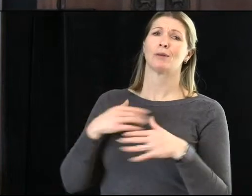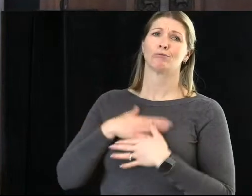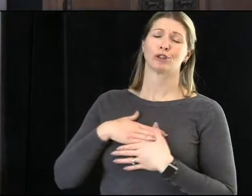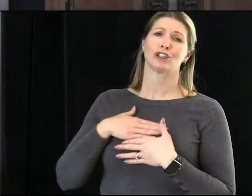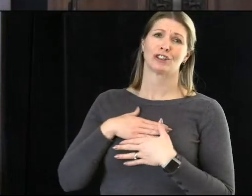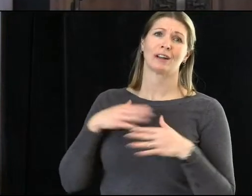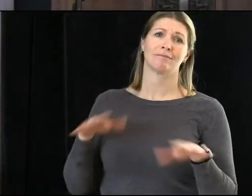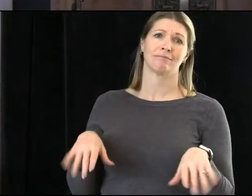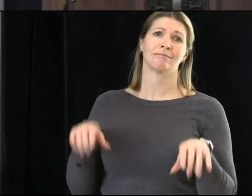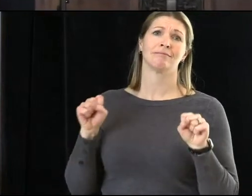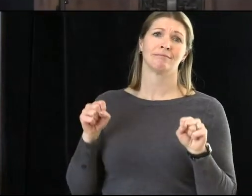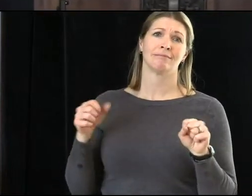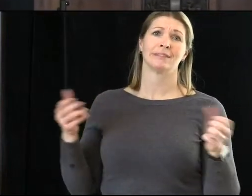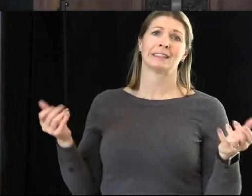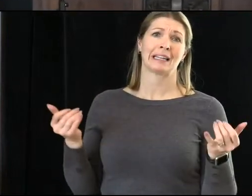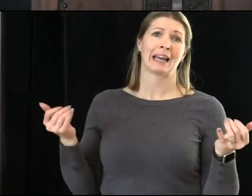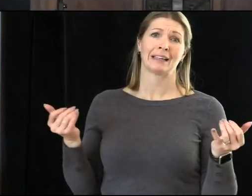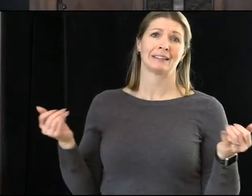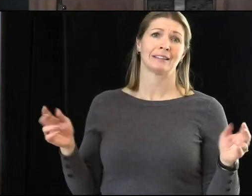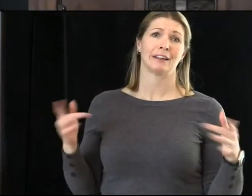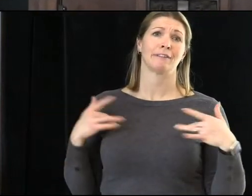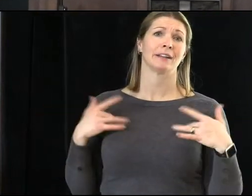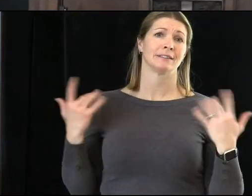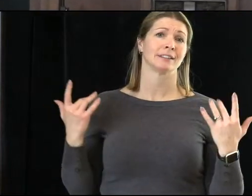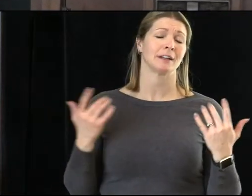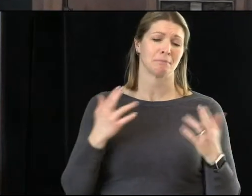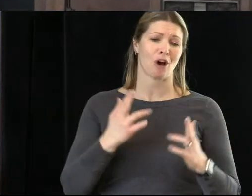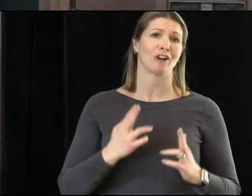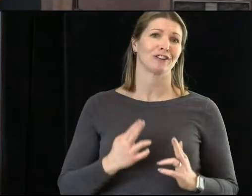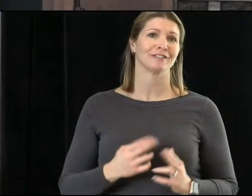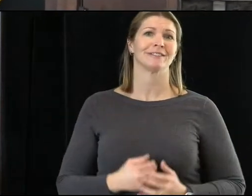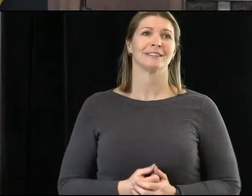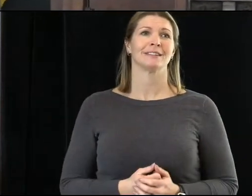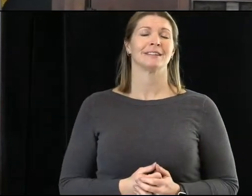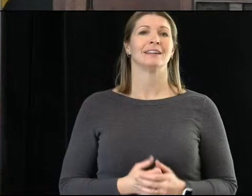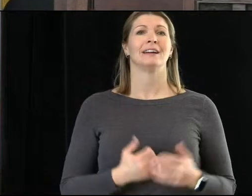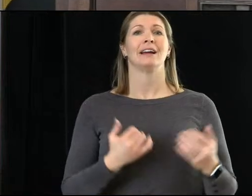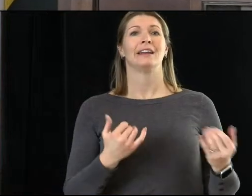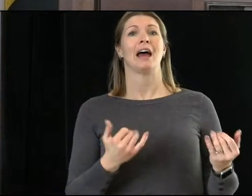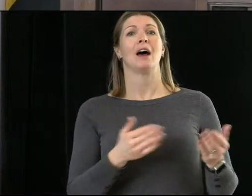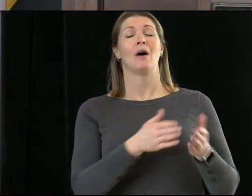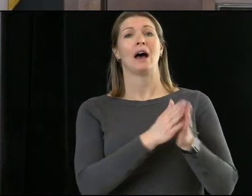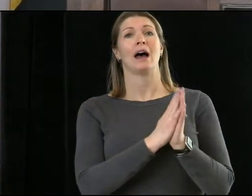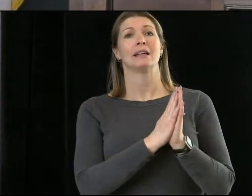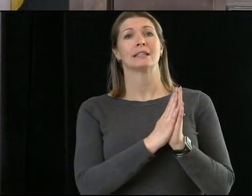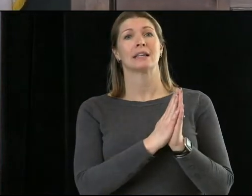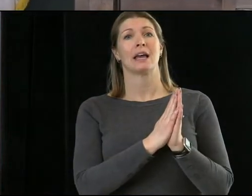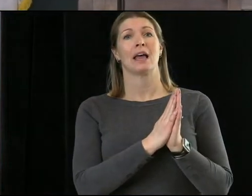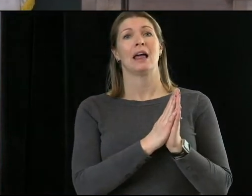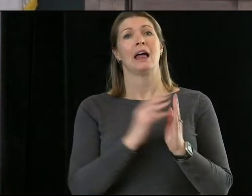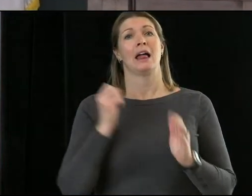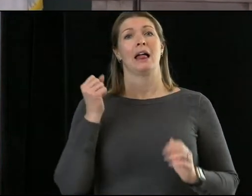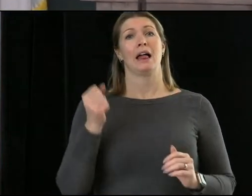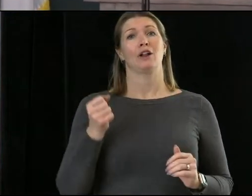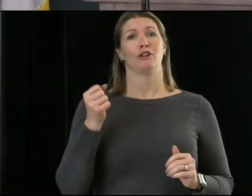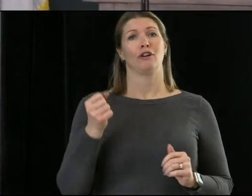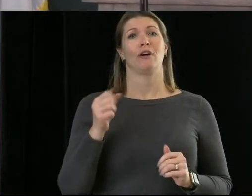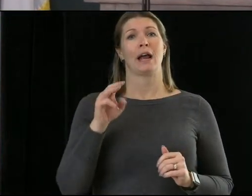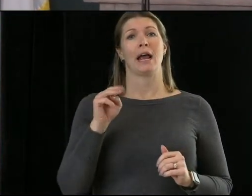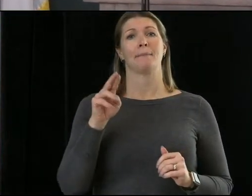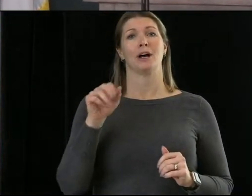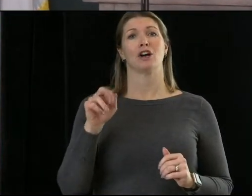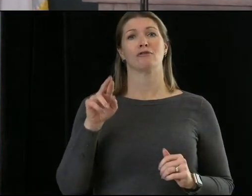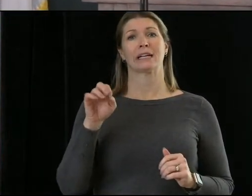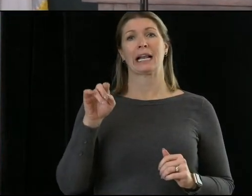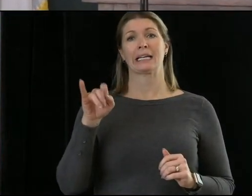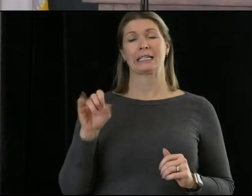been an honor for me. I now invite Elder Emma Relis to say the closing prayer.